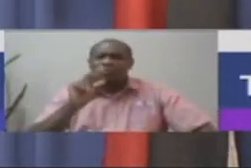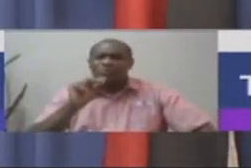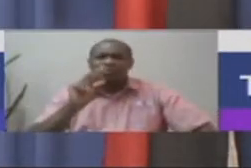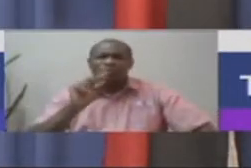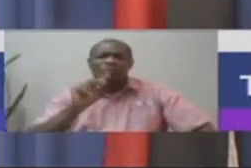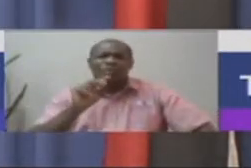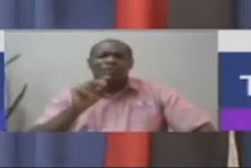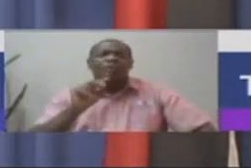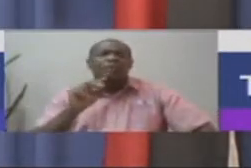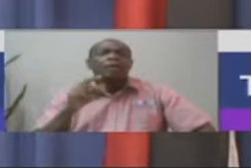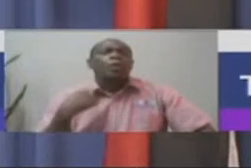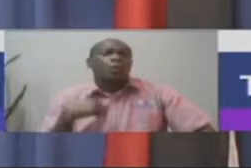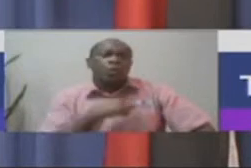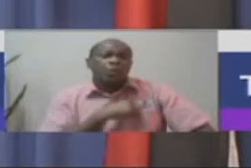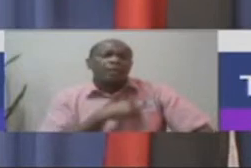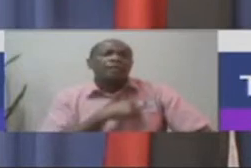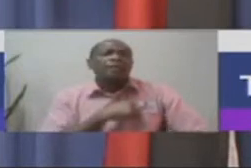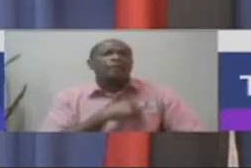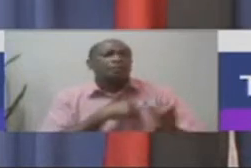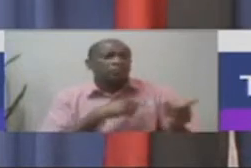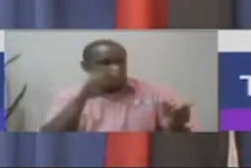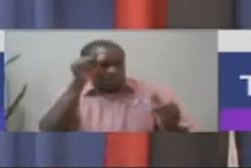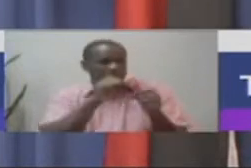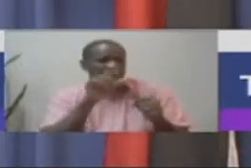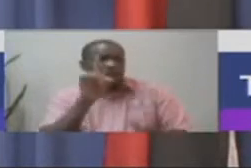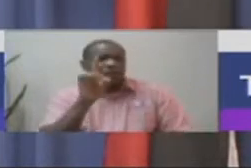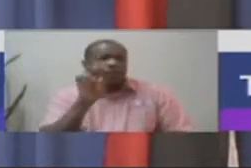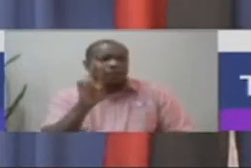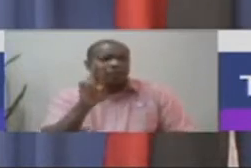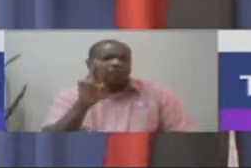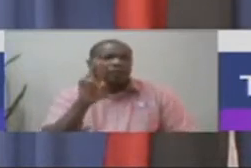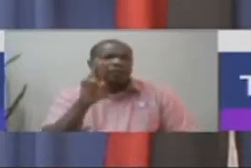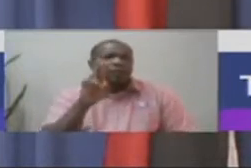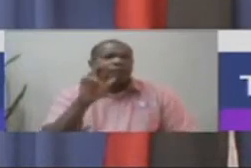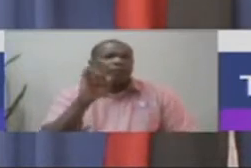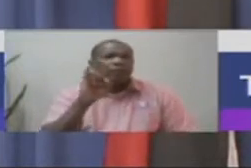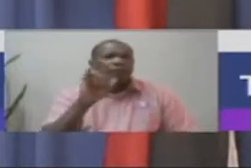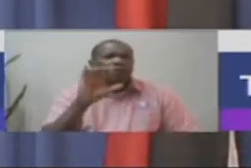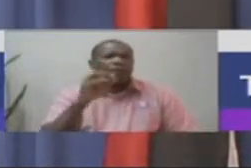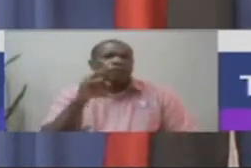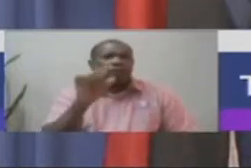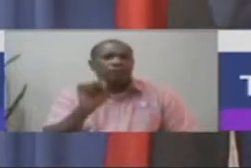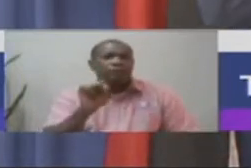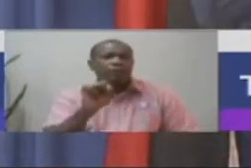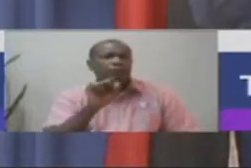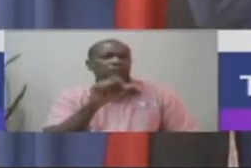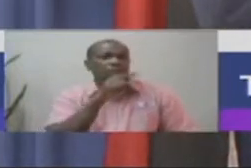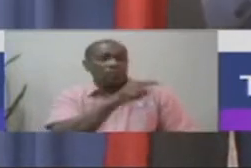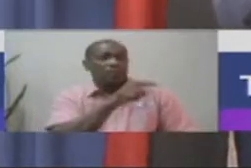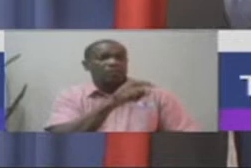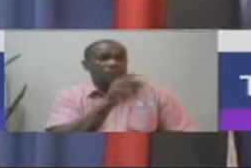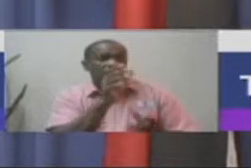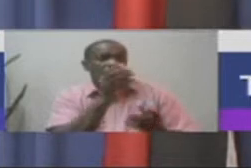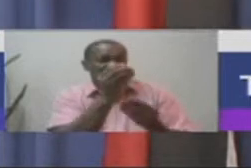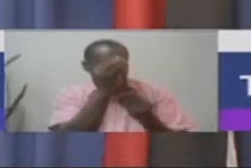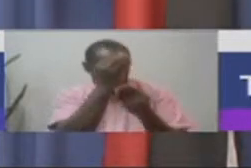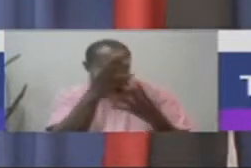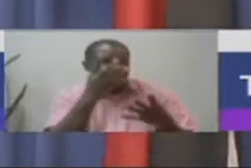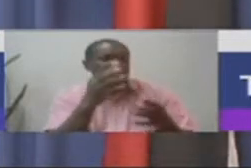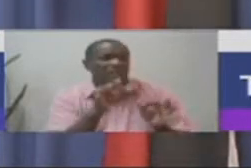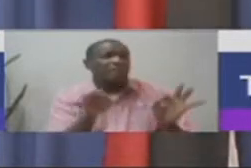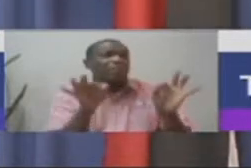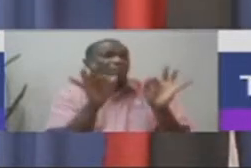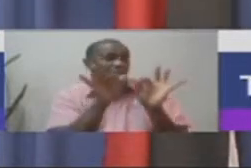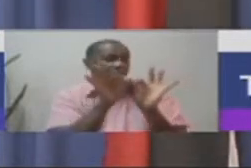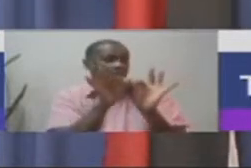now where Dr. Richards, who gives us the most important data, which is our ability to respond,